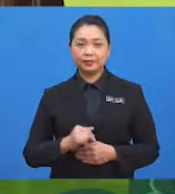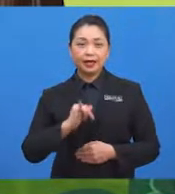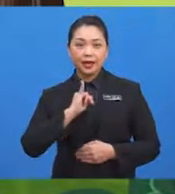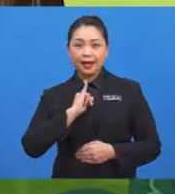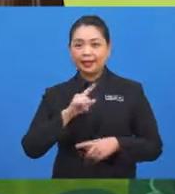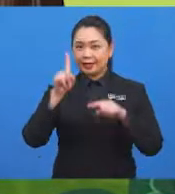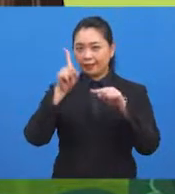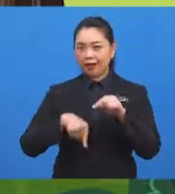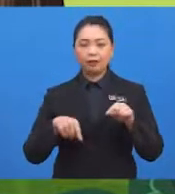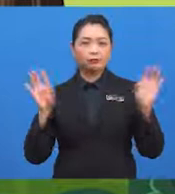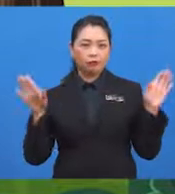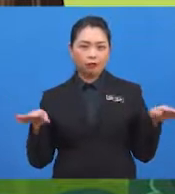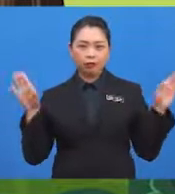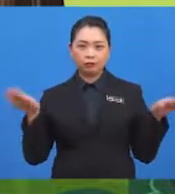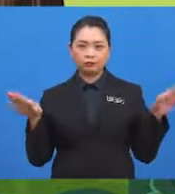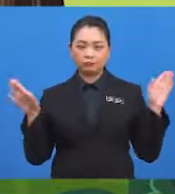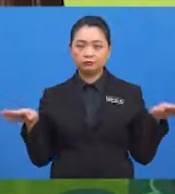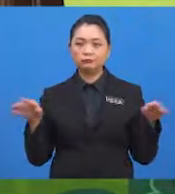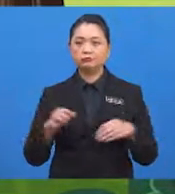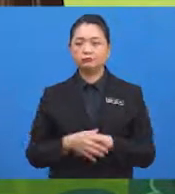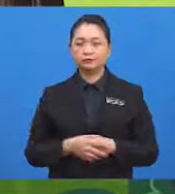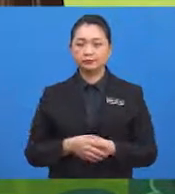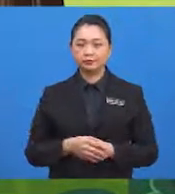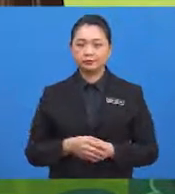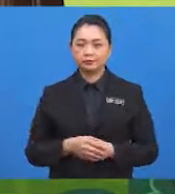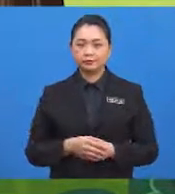I can't fly.